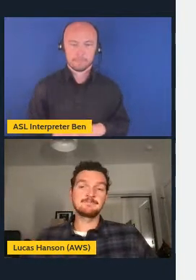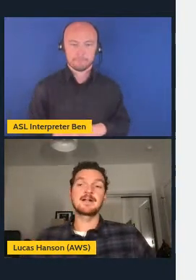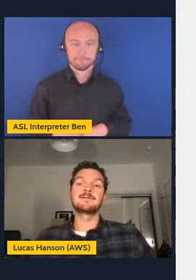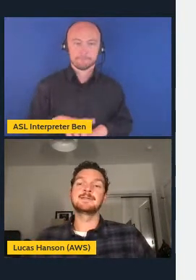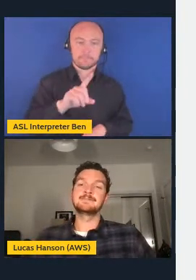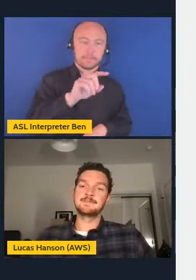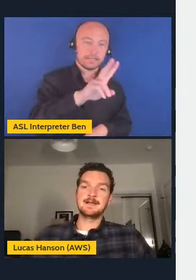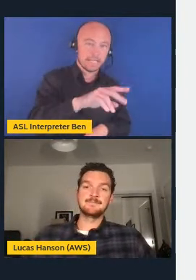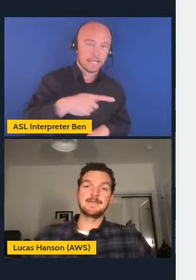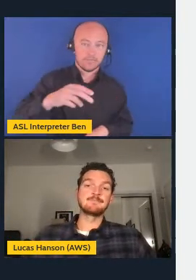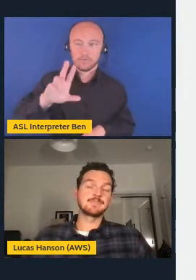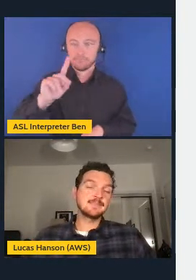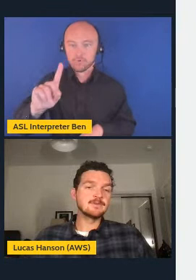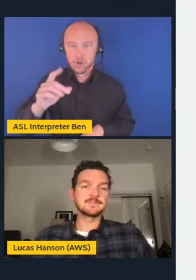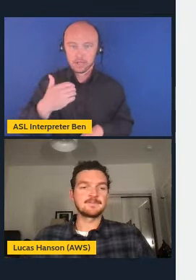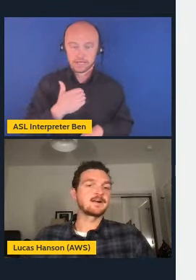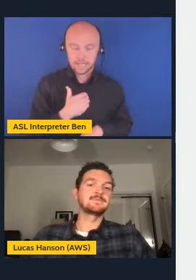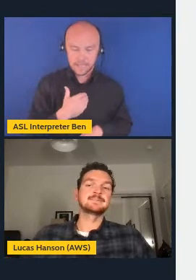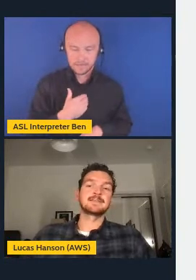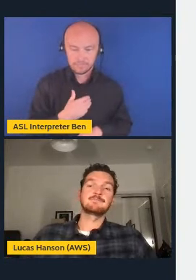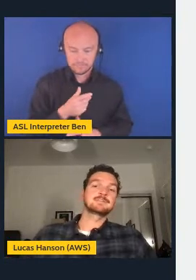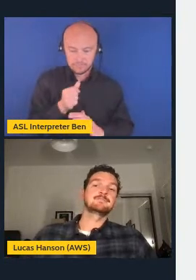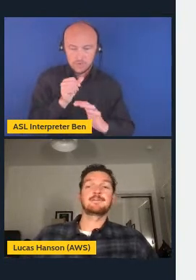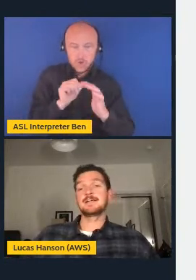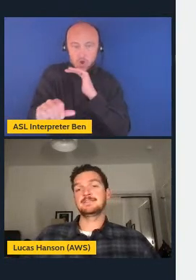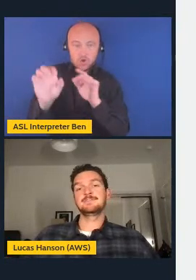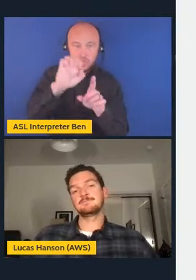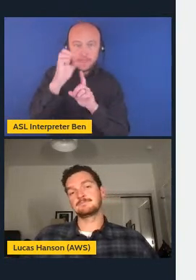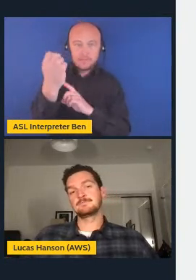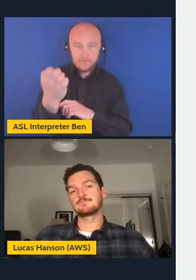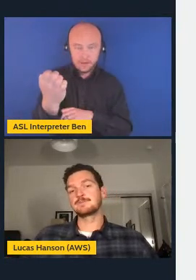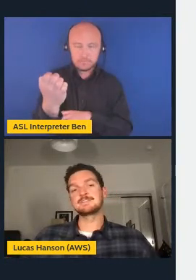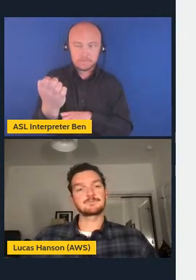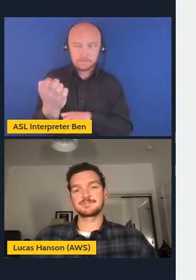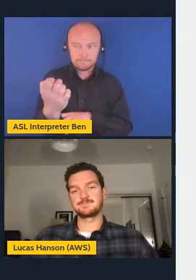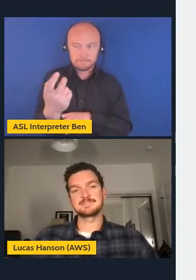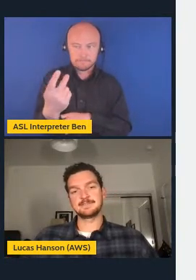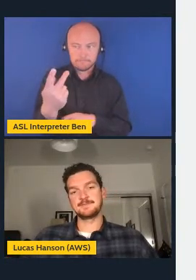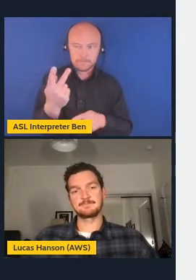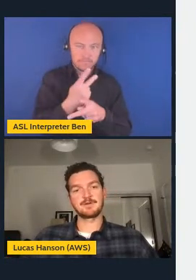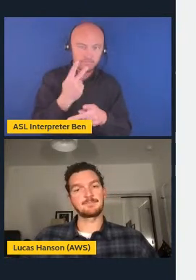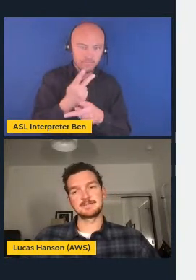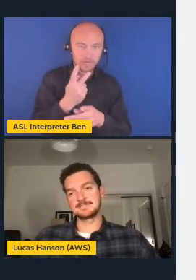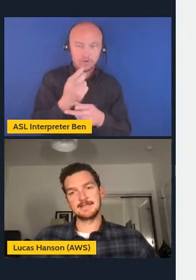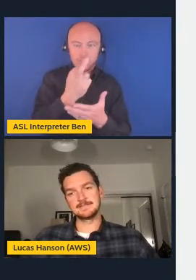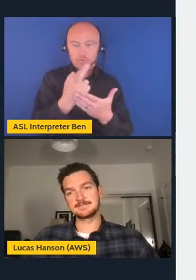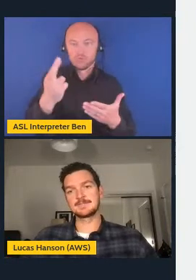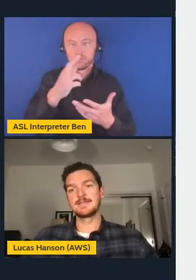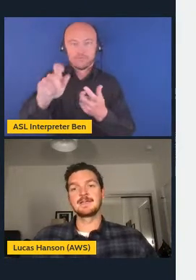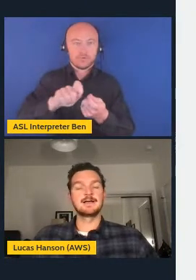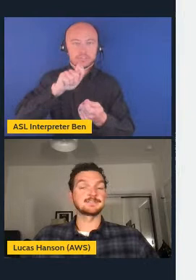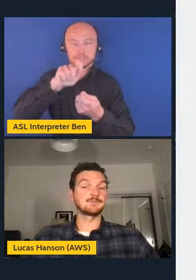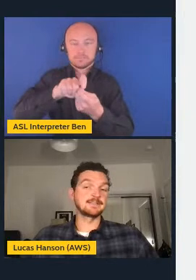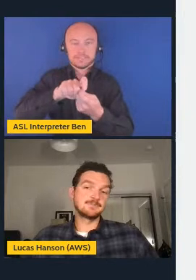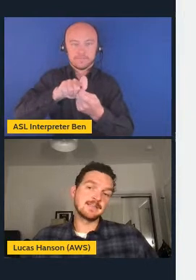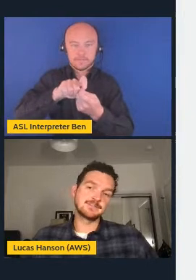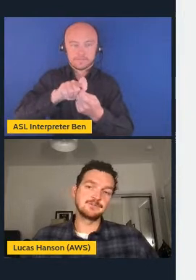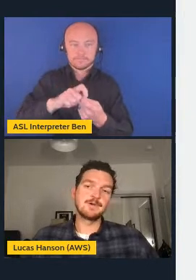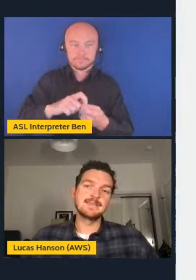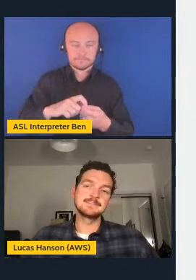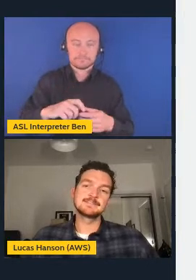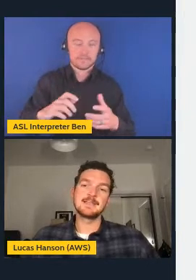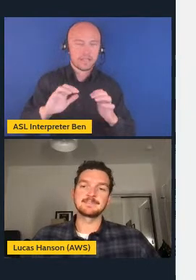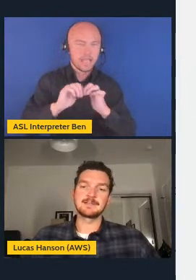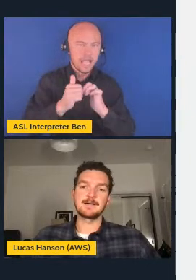prod environment, and within those environments, I want to define resource specific property settings. So I can do that in